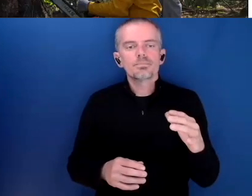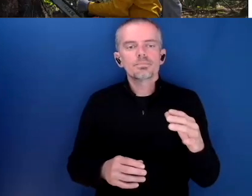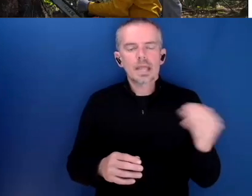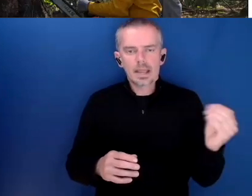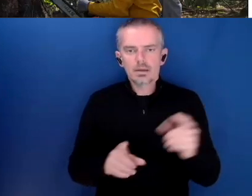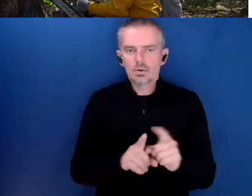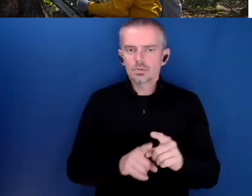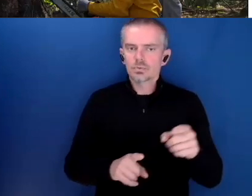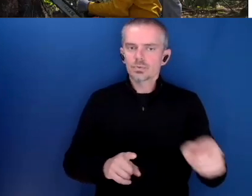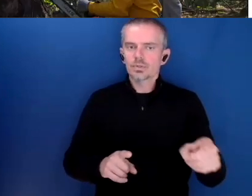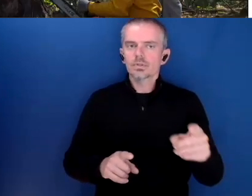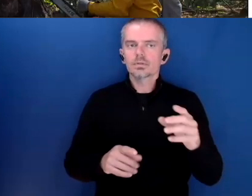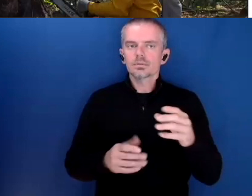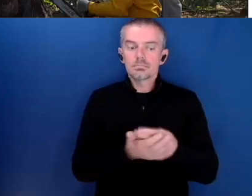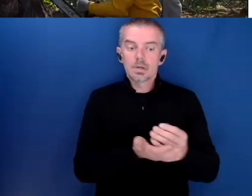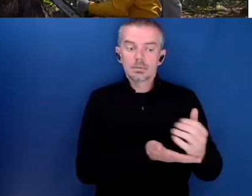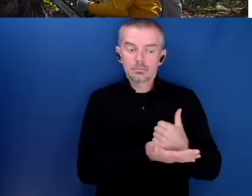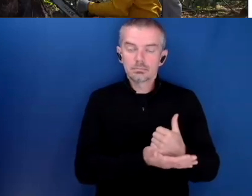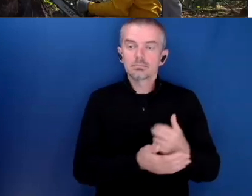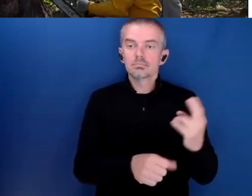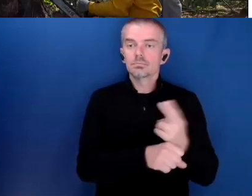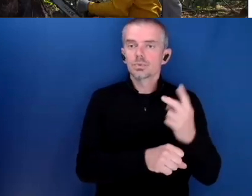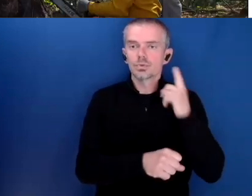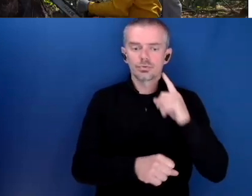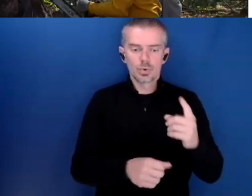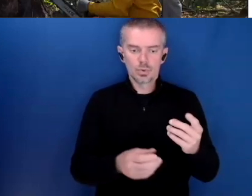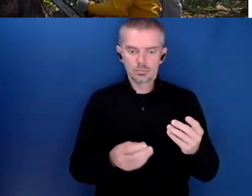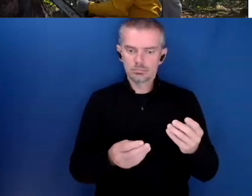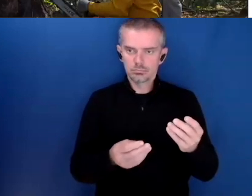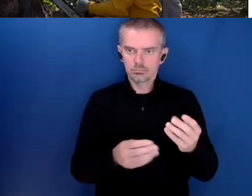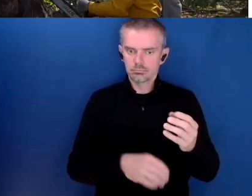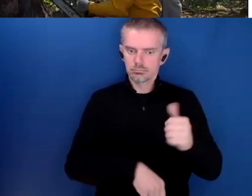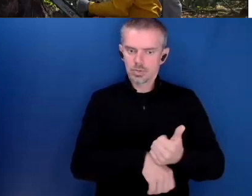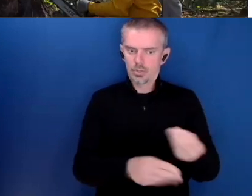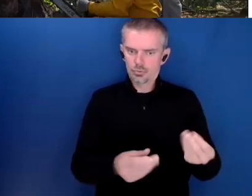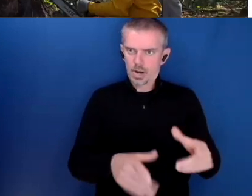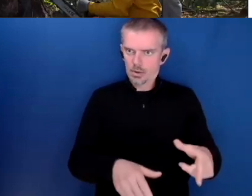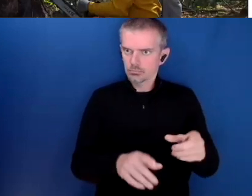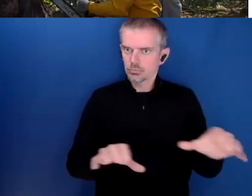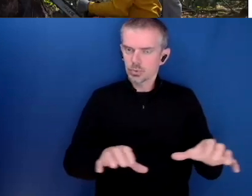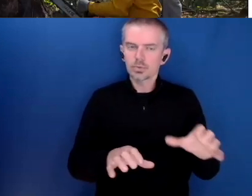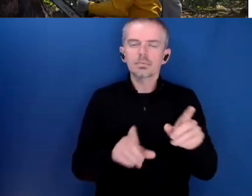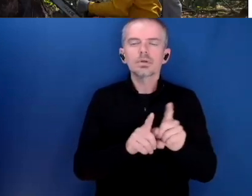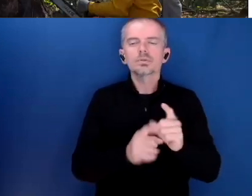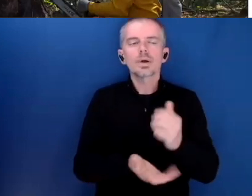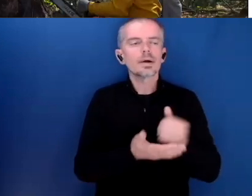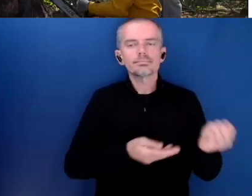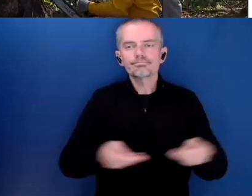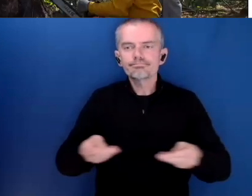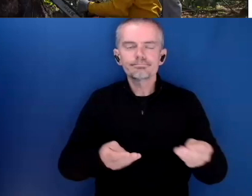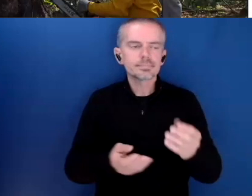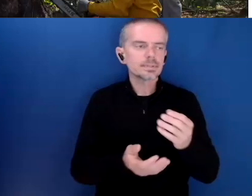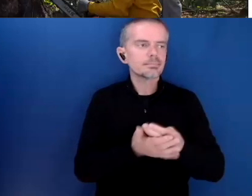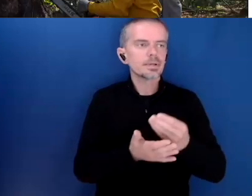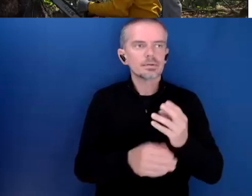stewardship retained receipts can be used for not only on-the-ground implementation, but also to pay for things like facilitation and meeting space